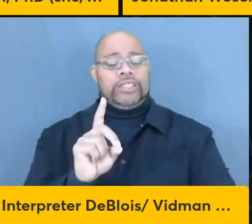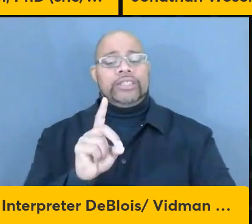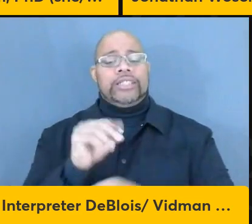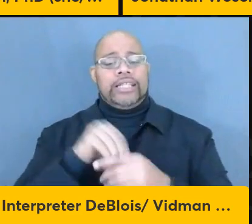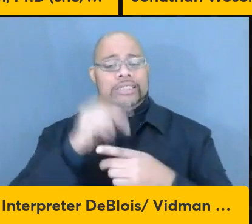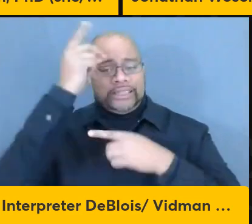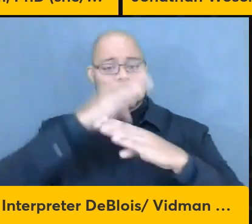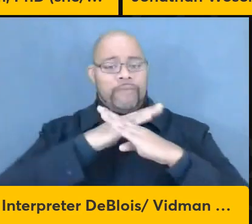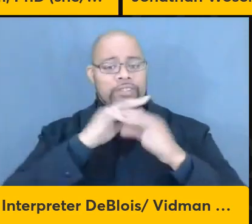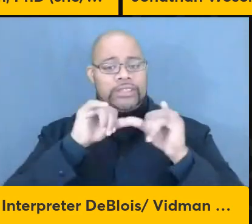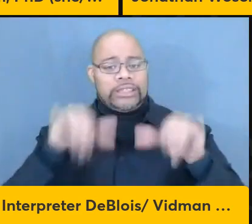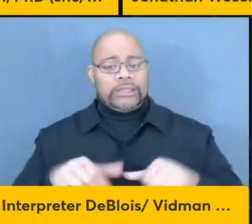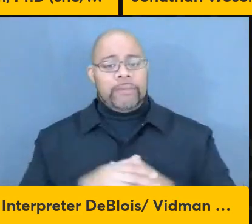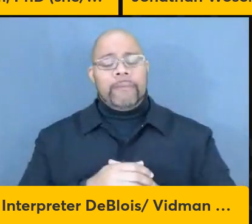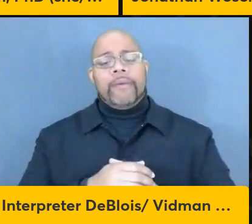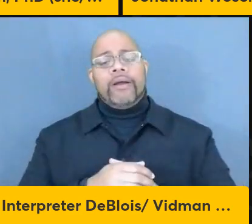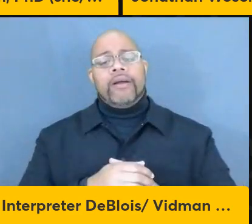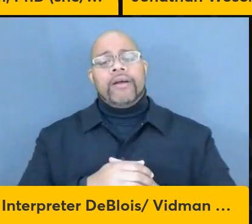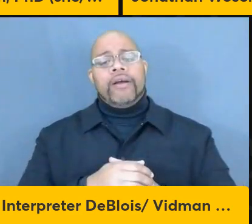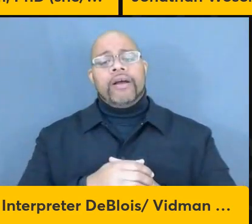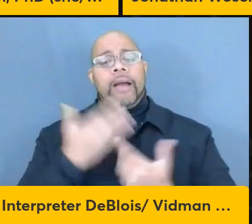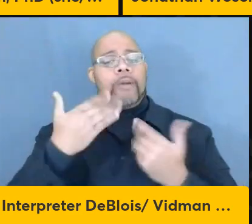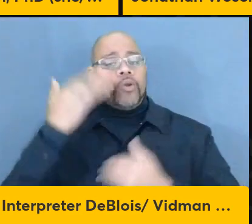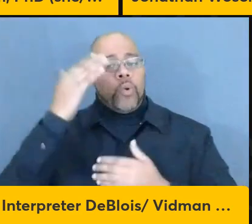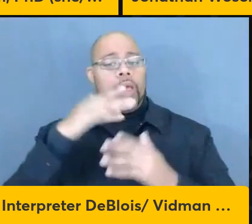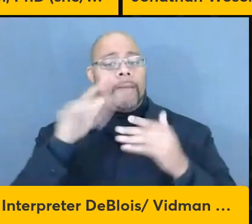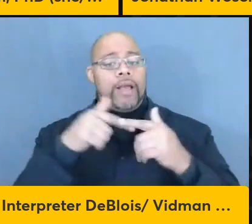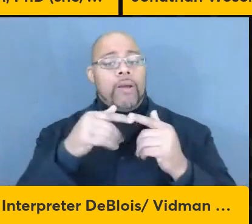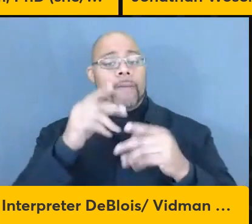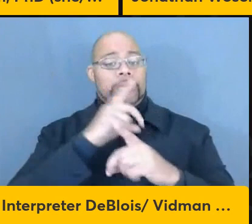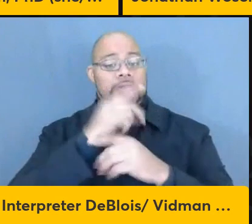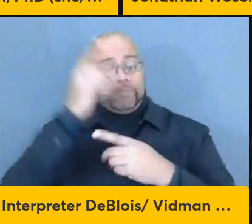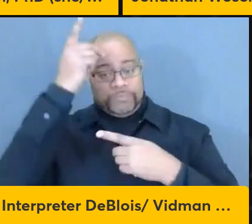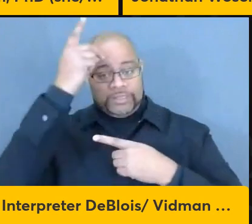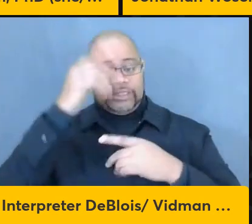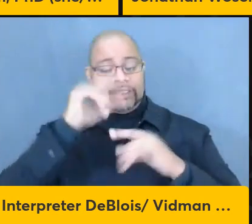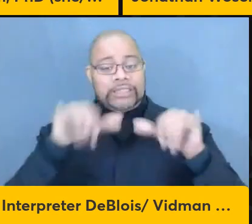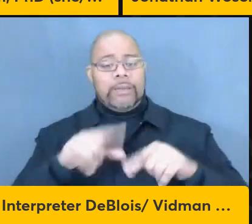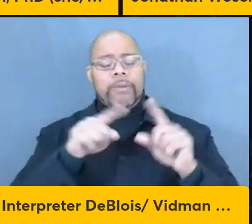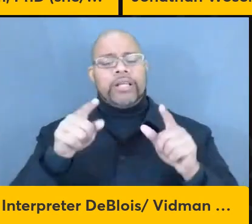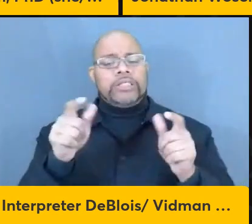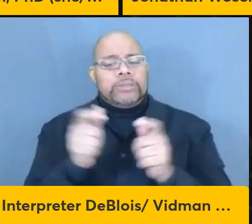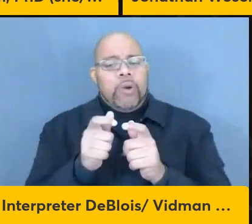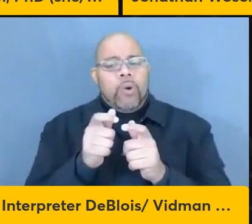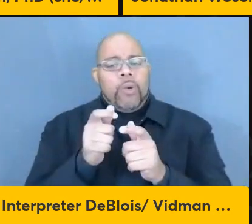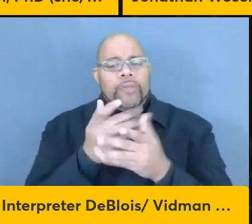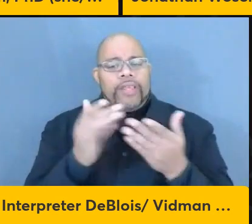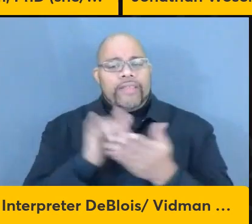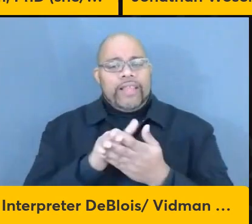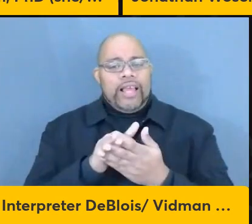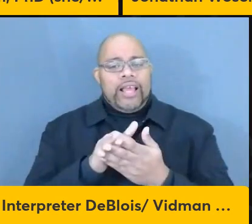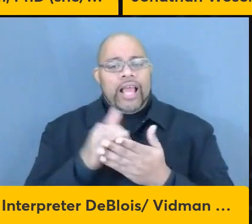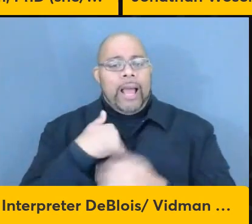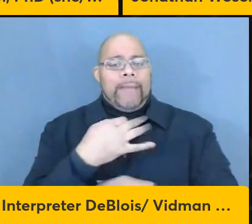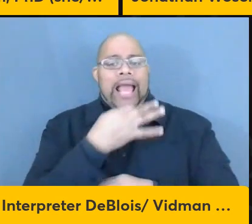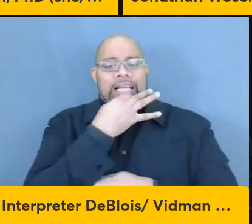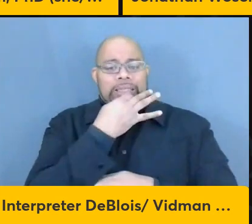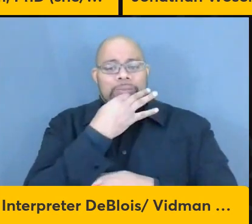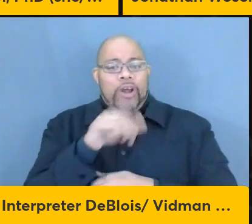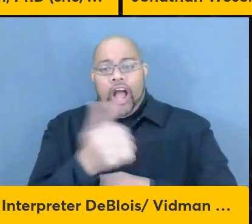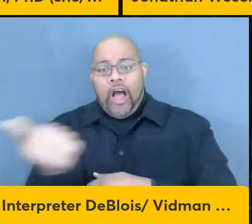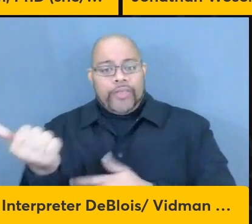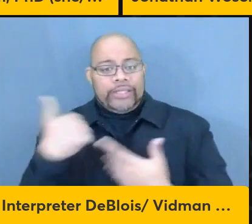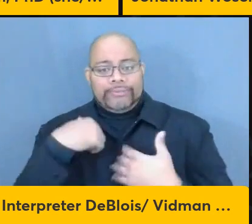immunology, it's like I might know a lot about immunology, but frankly, it's a small sliver of things where I'm an expert, and everything else